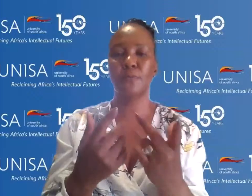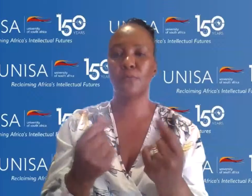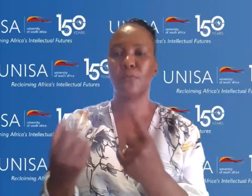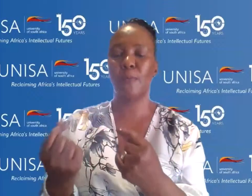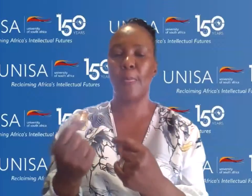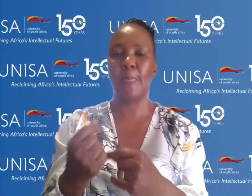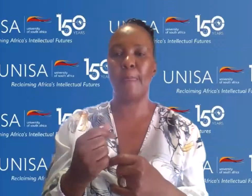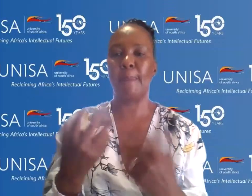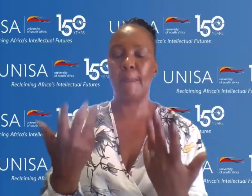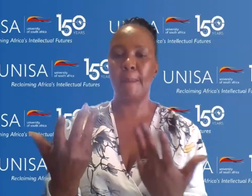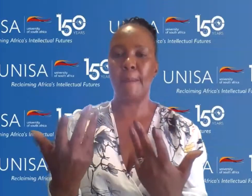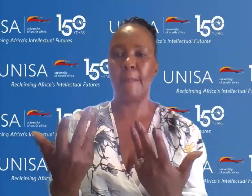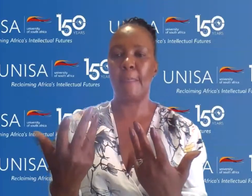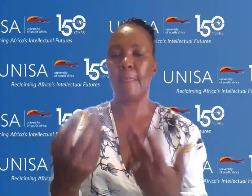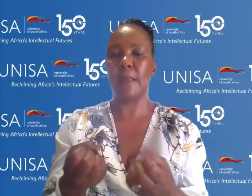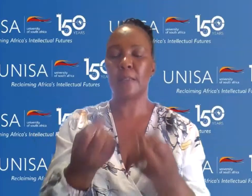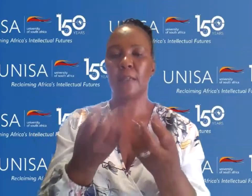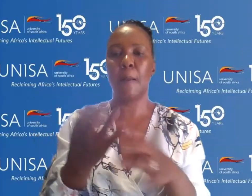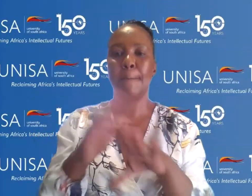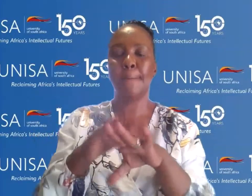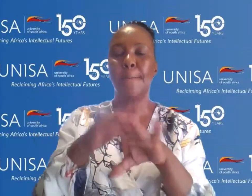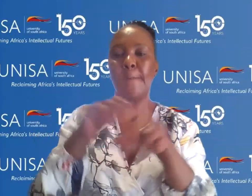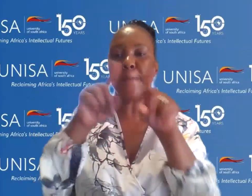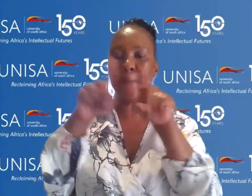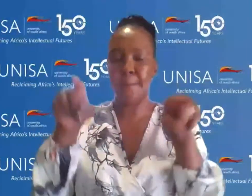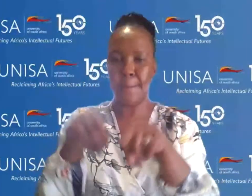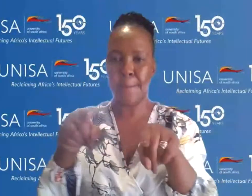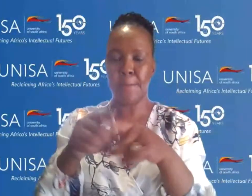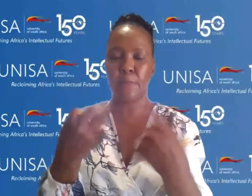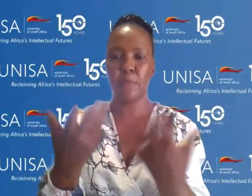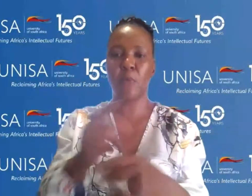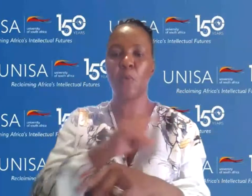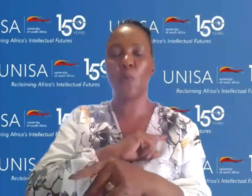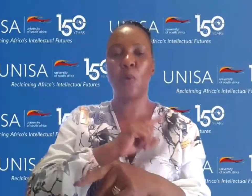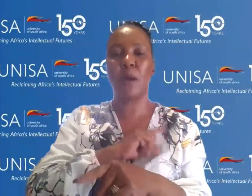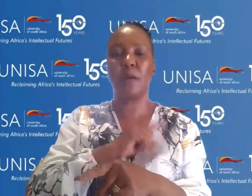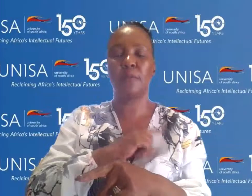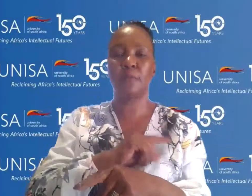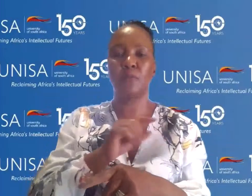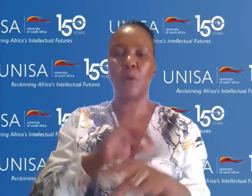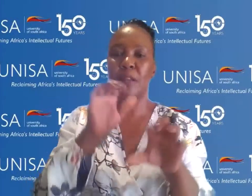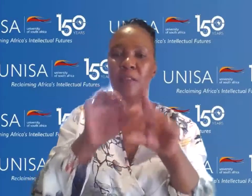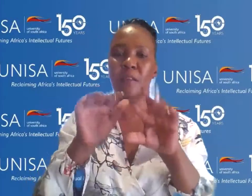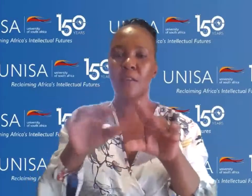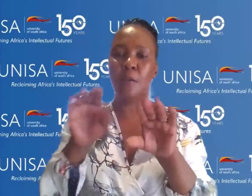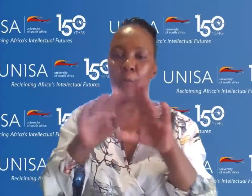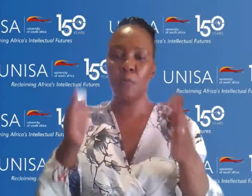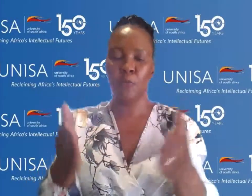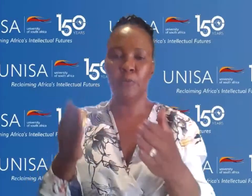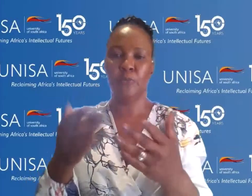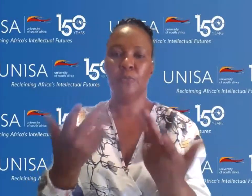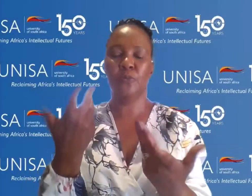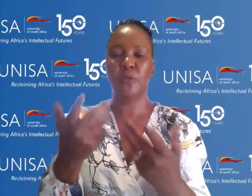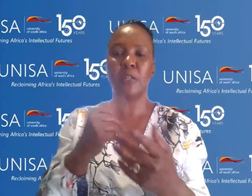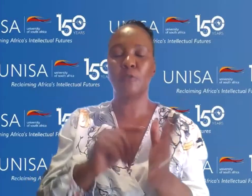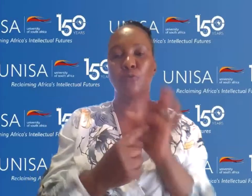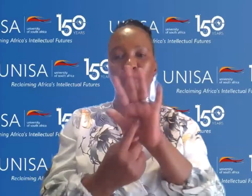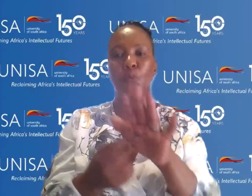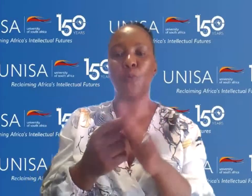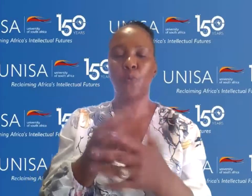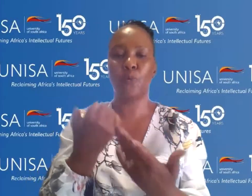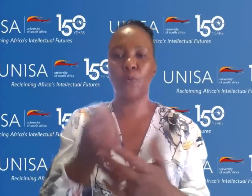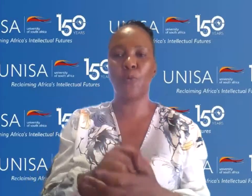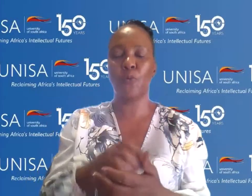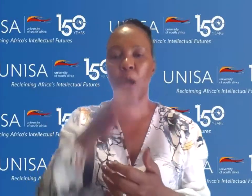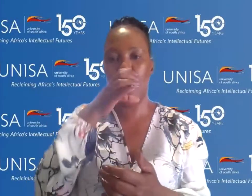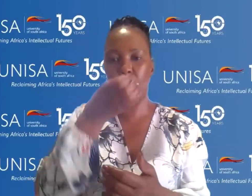gives you more screen real estate because the keyboard doesn't show up on your actual phone, and you can go